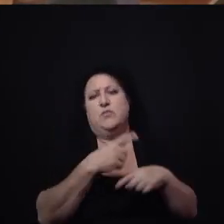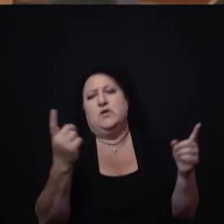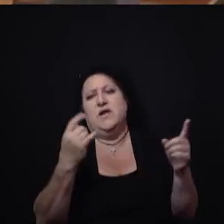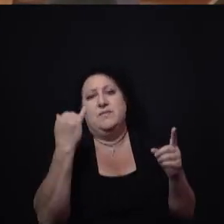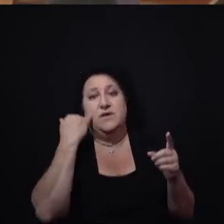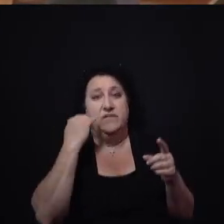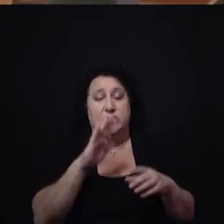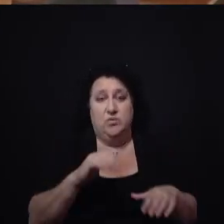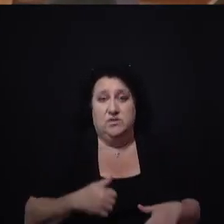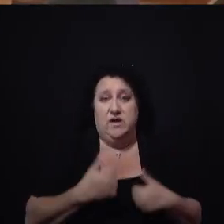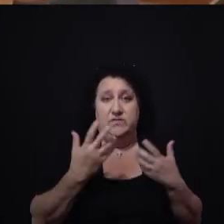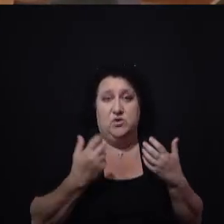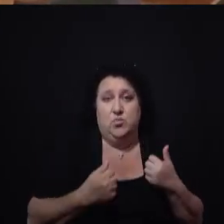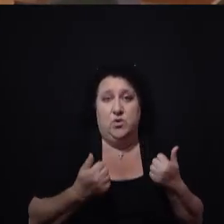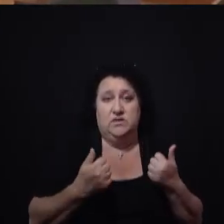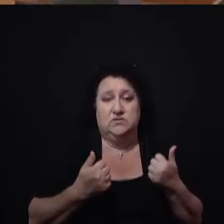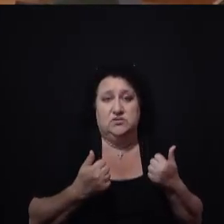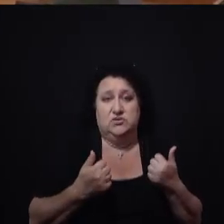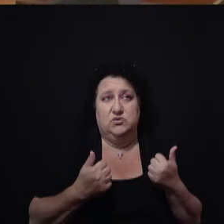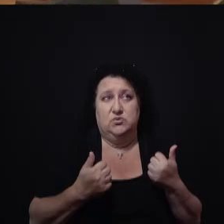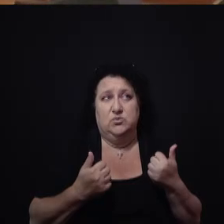truly live, you gotta learn how to die.